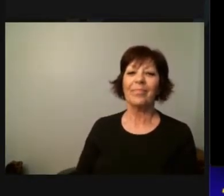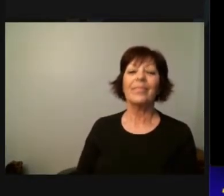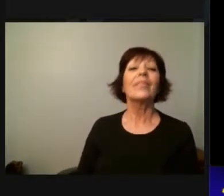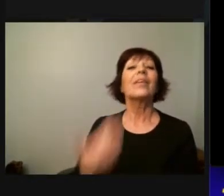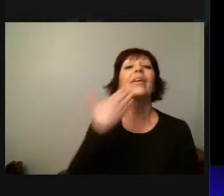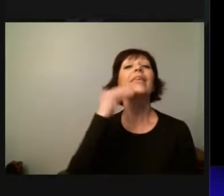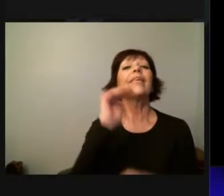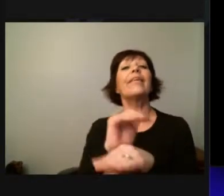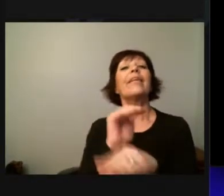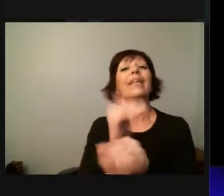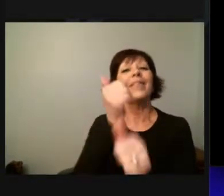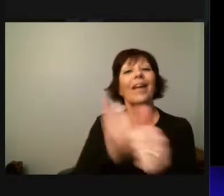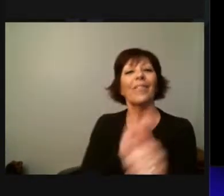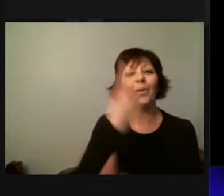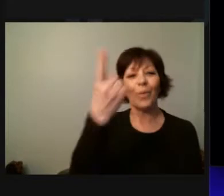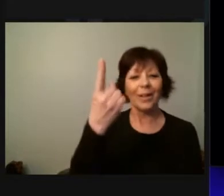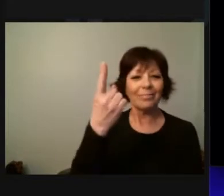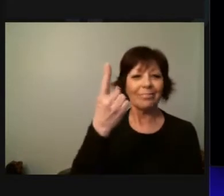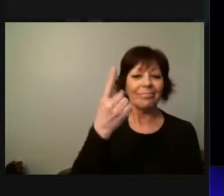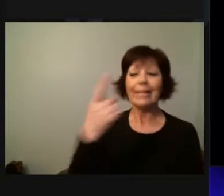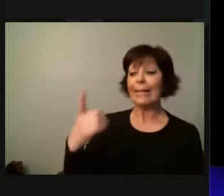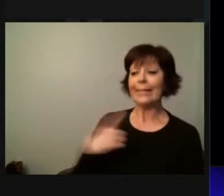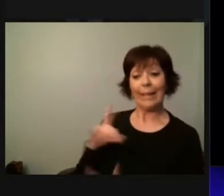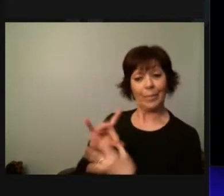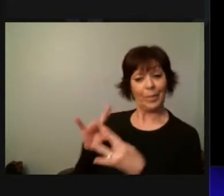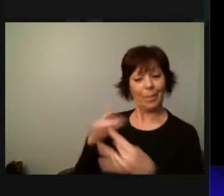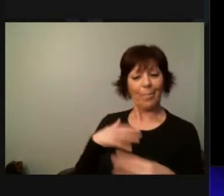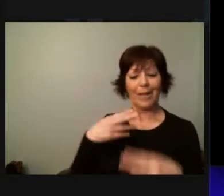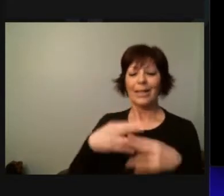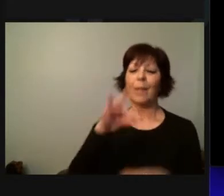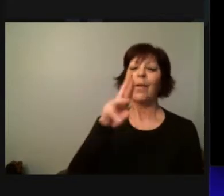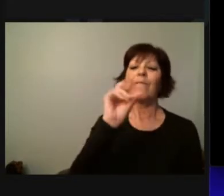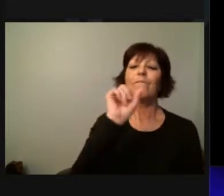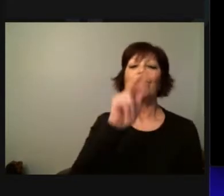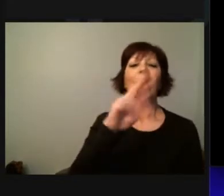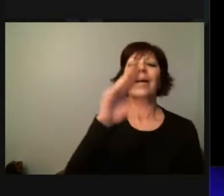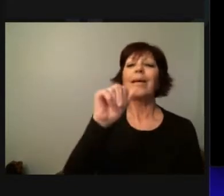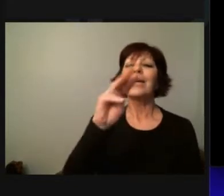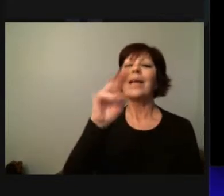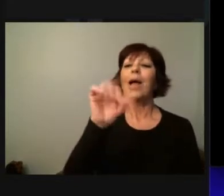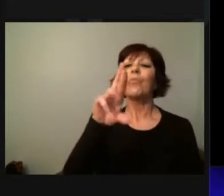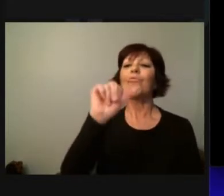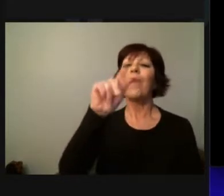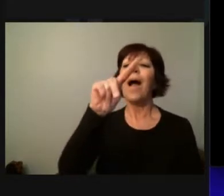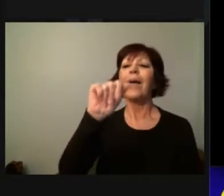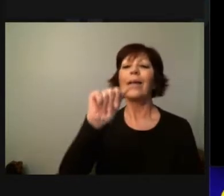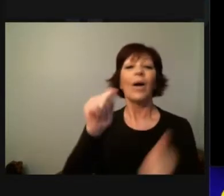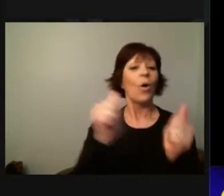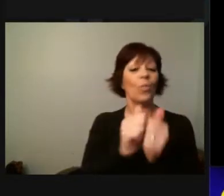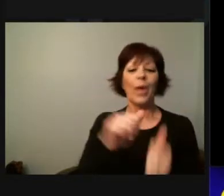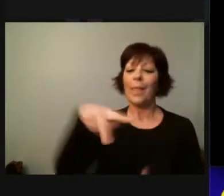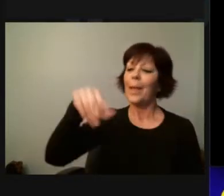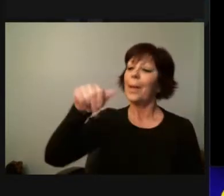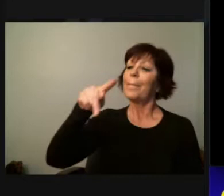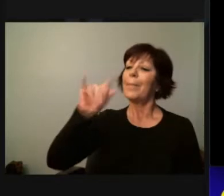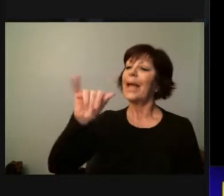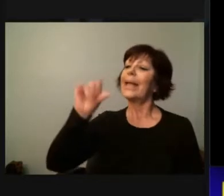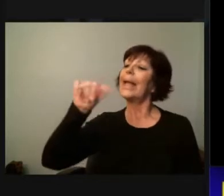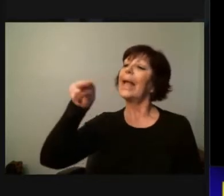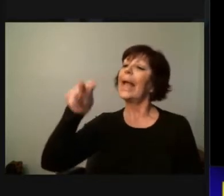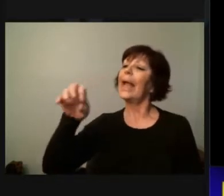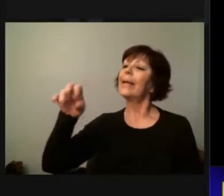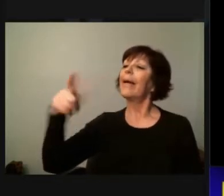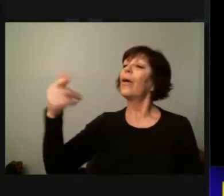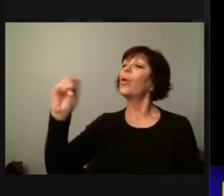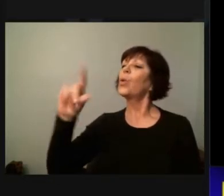Good evening, everybody. As Dave mentioned, my name is Frank Cammarata, and I am here with Pati and Guzinski. And I